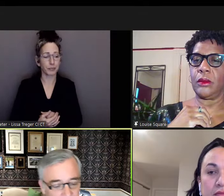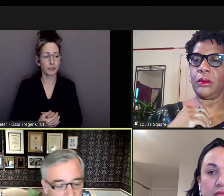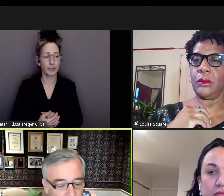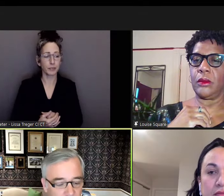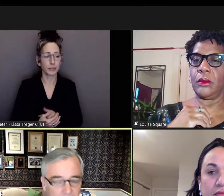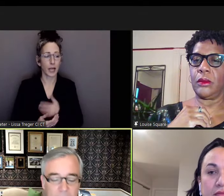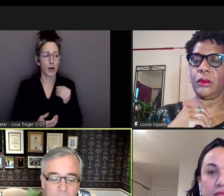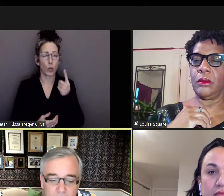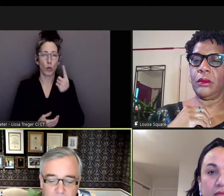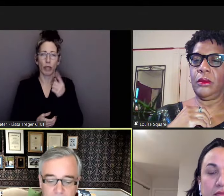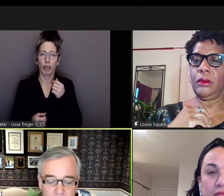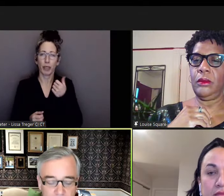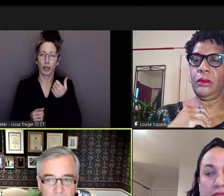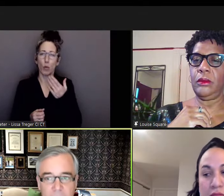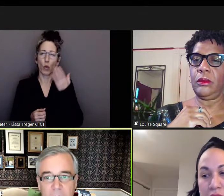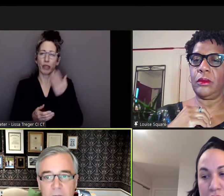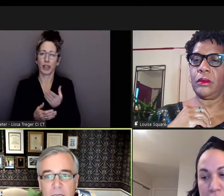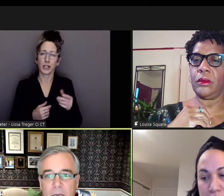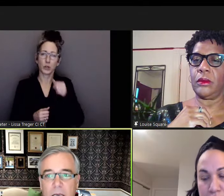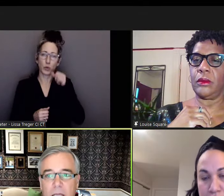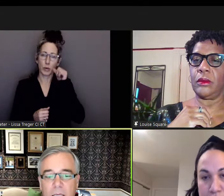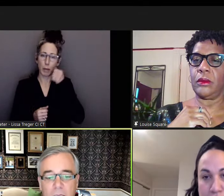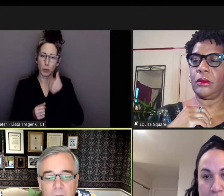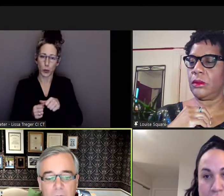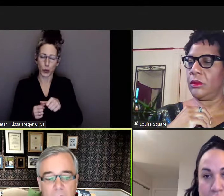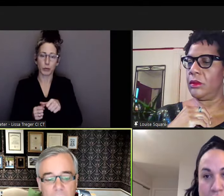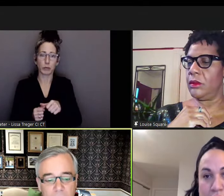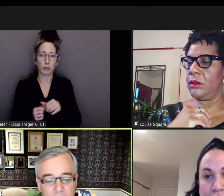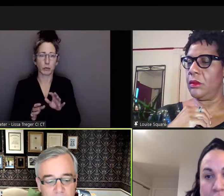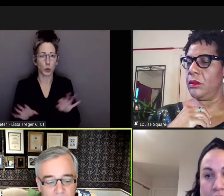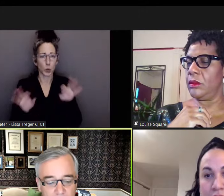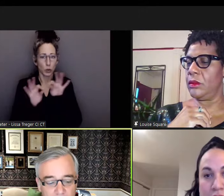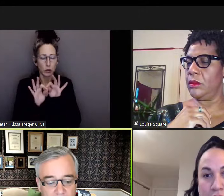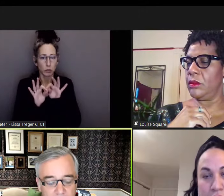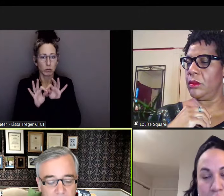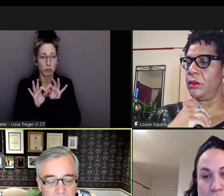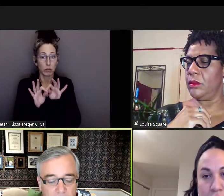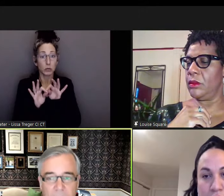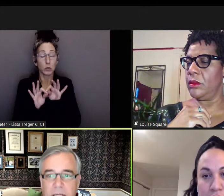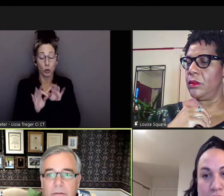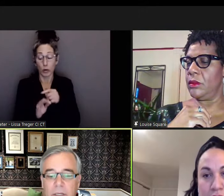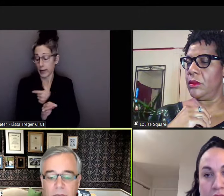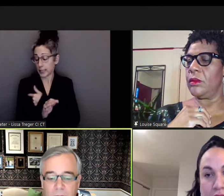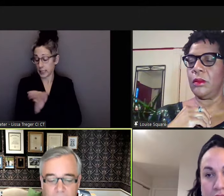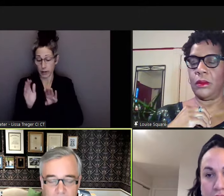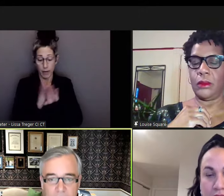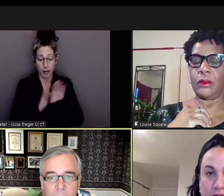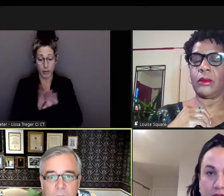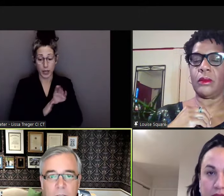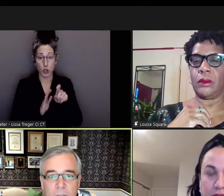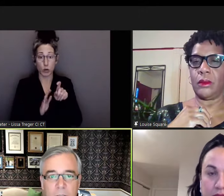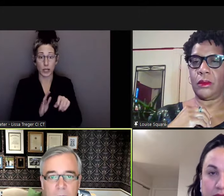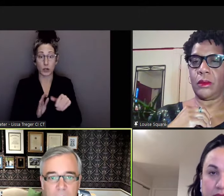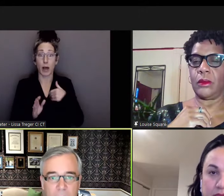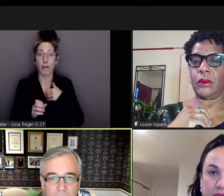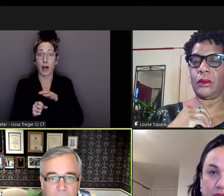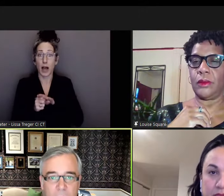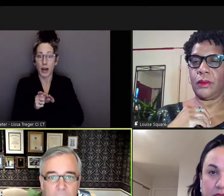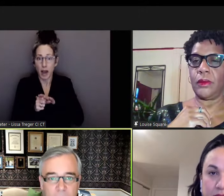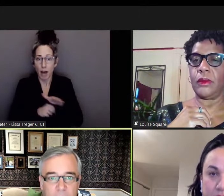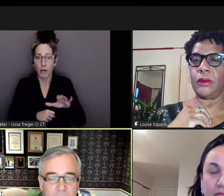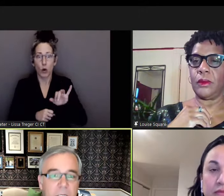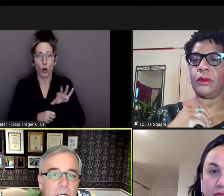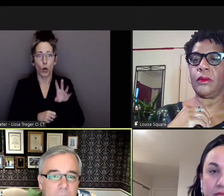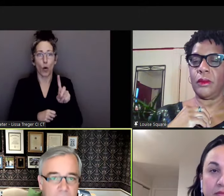thing to remember, and I think I talked about this a little bit, is that when you develop a vaccine, you have to have enough cases to occur in